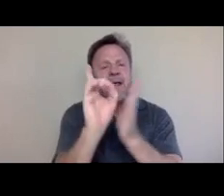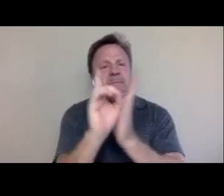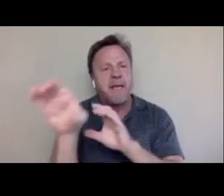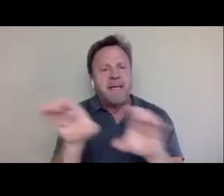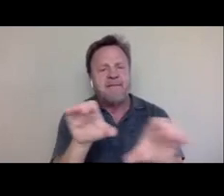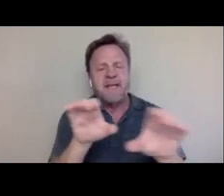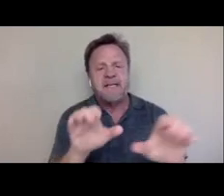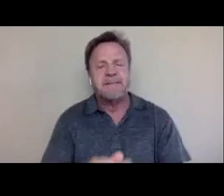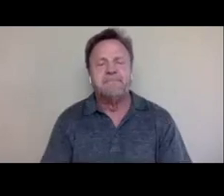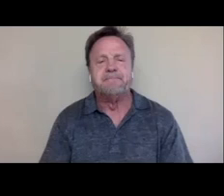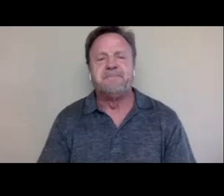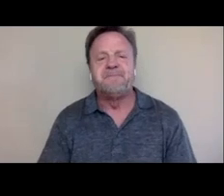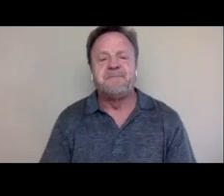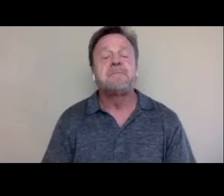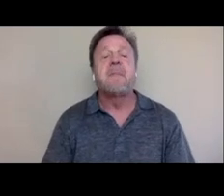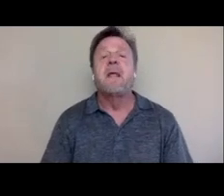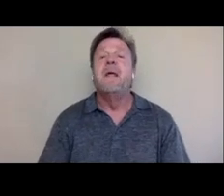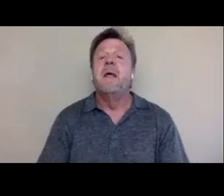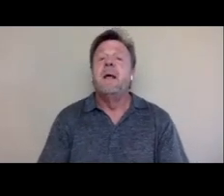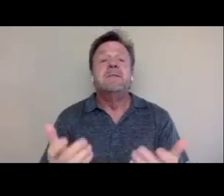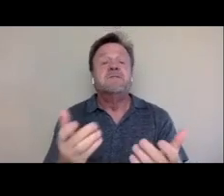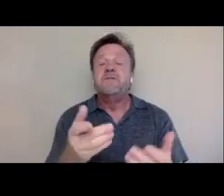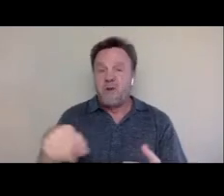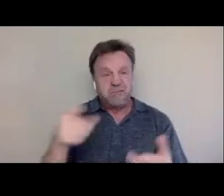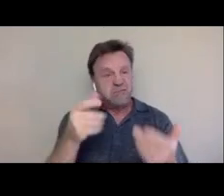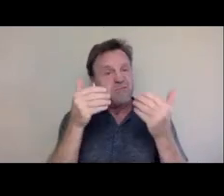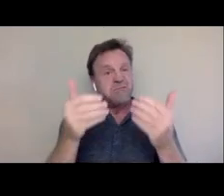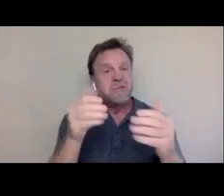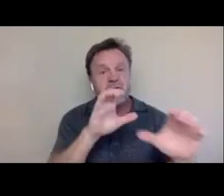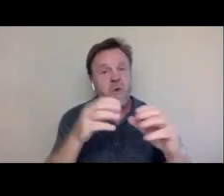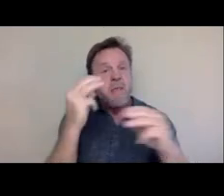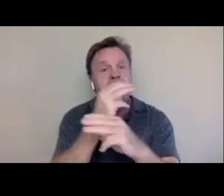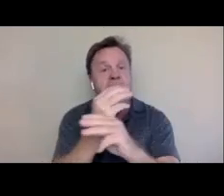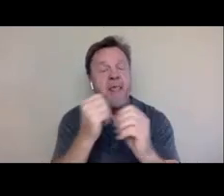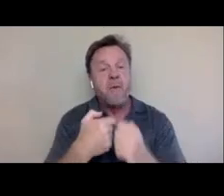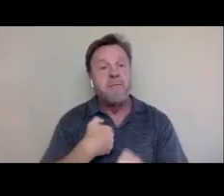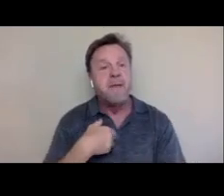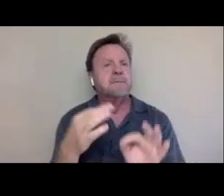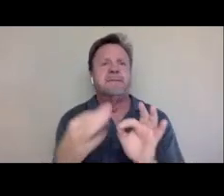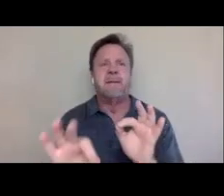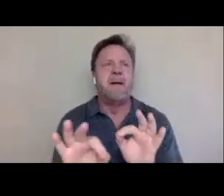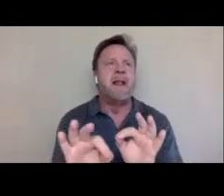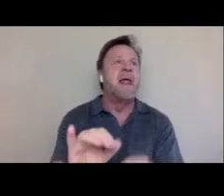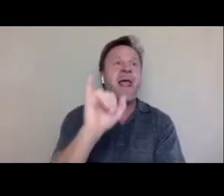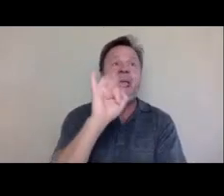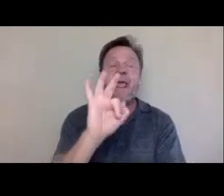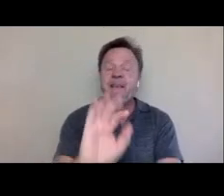activities. So do the simple math with me. If just